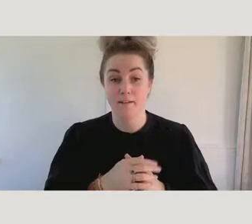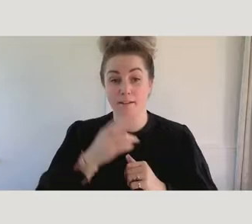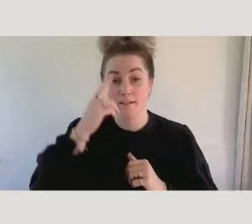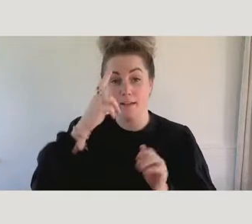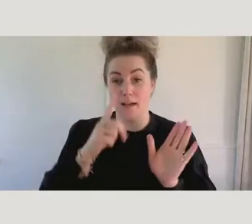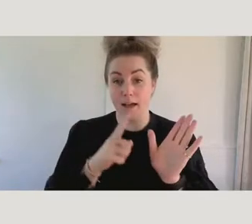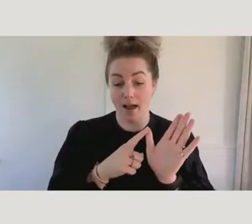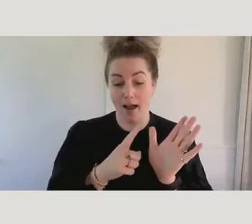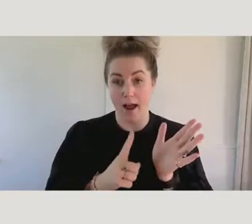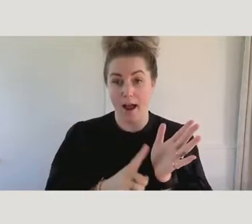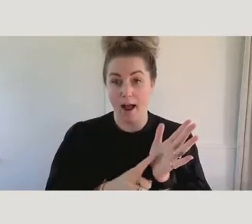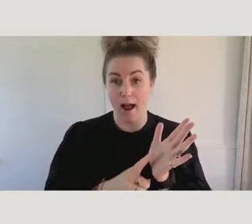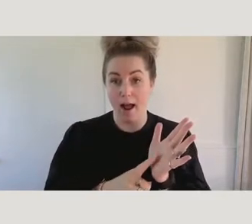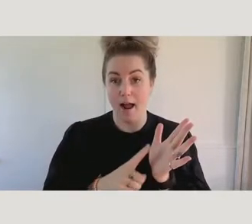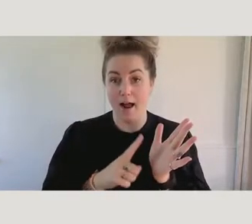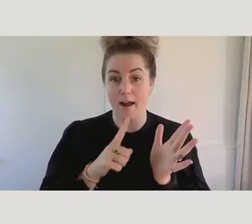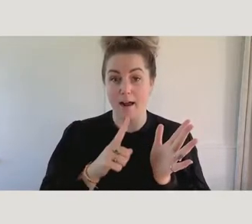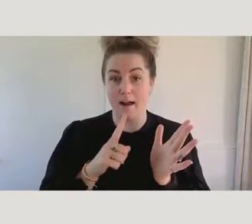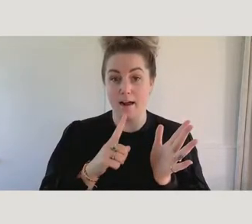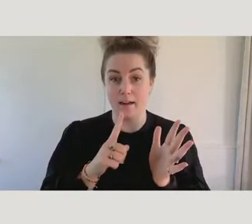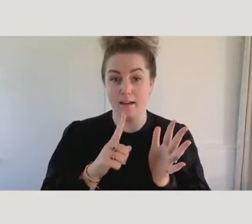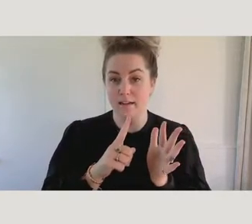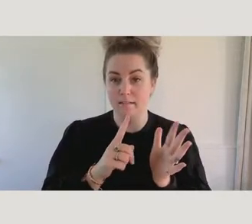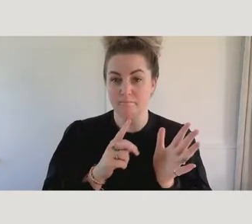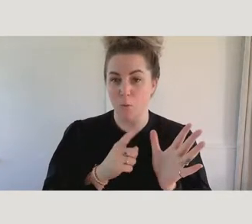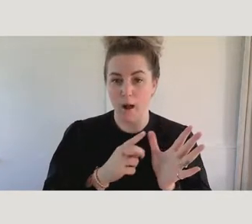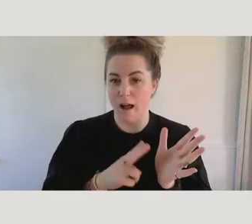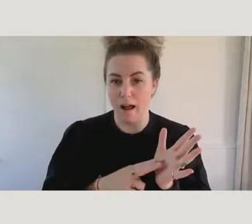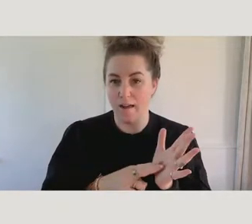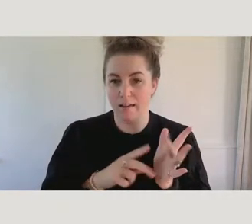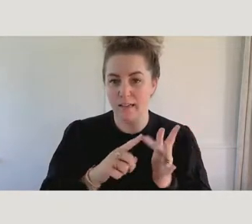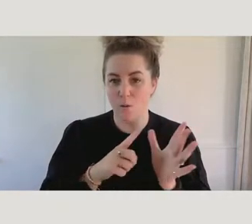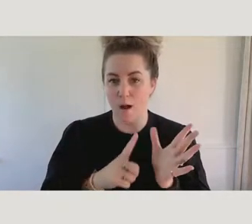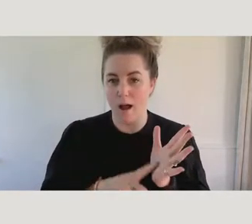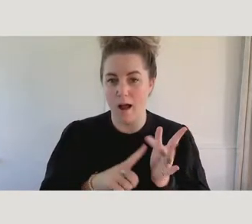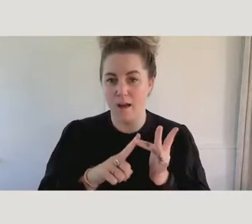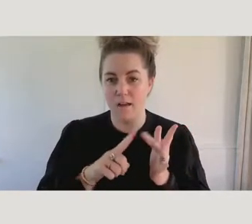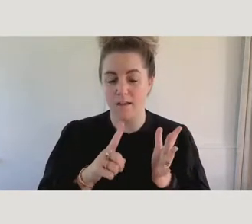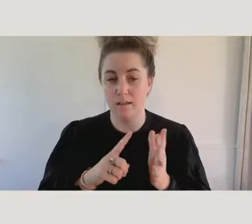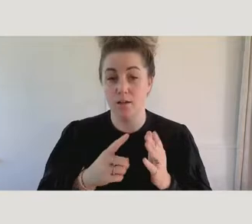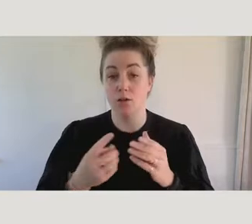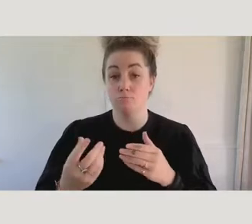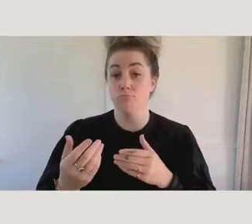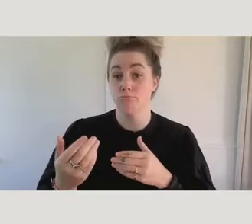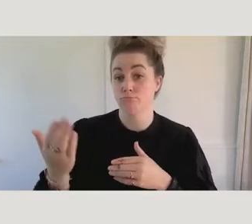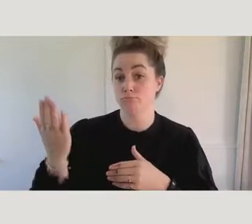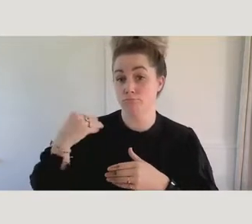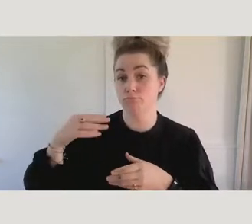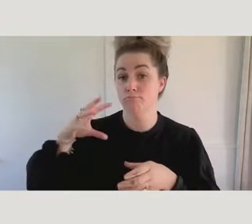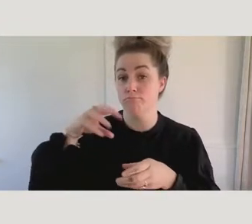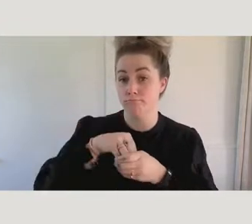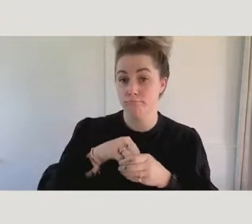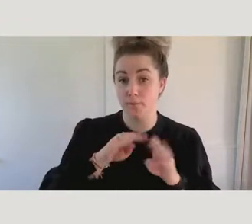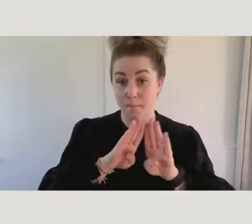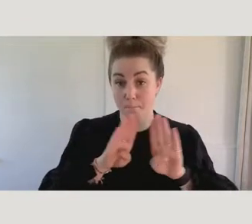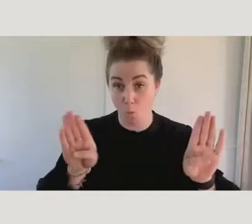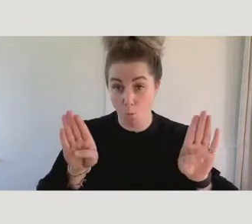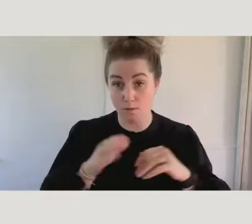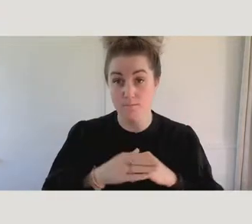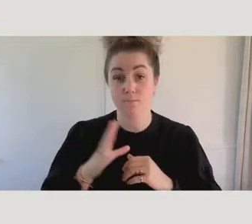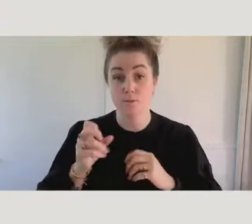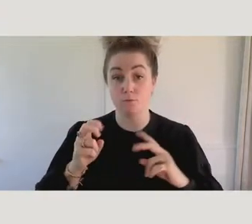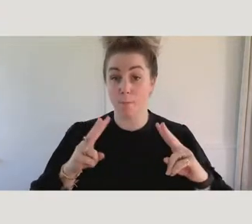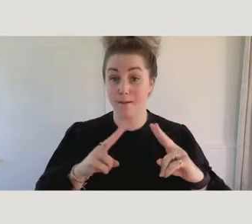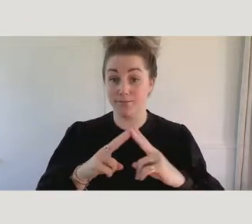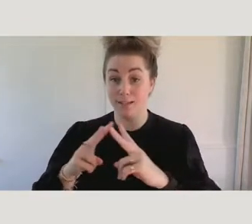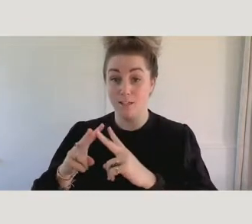onga I'm one of the more recent appointees onto the sport I joined last year I Come From The Villages